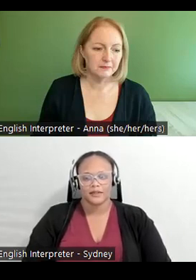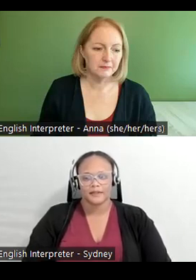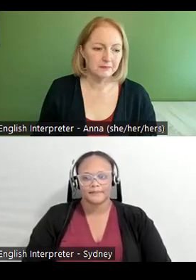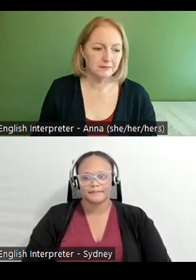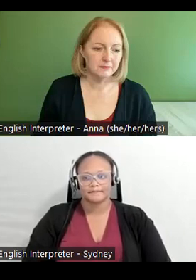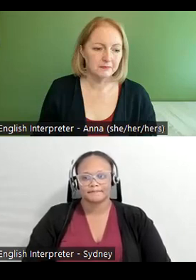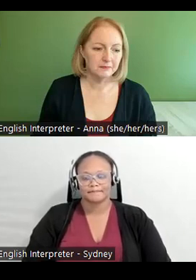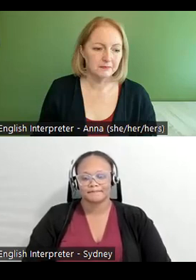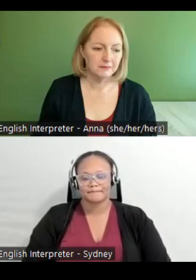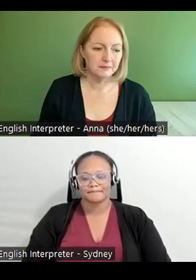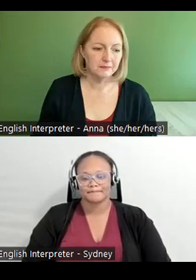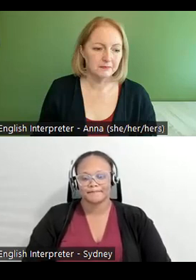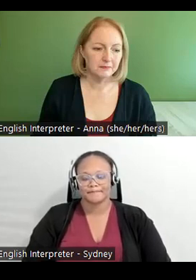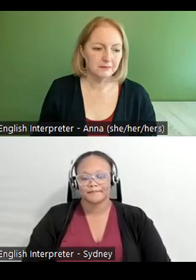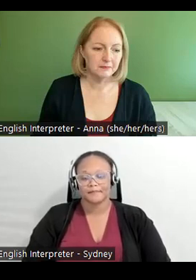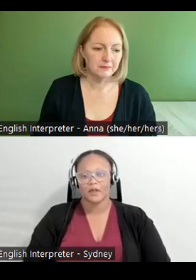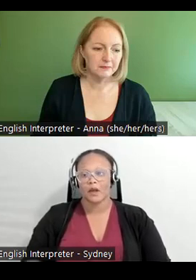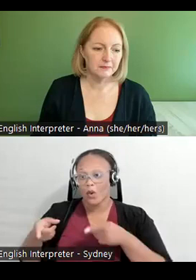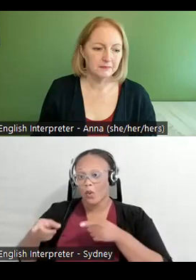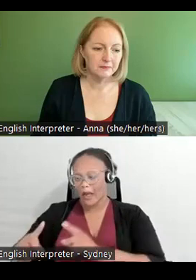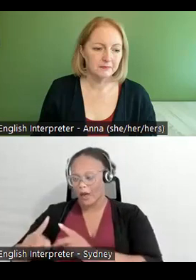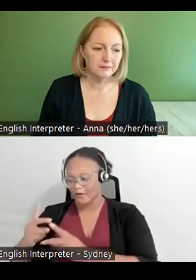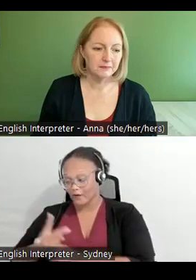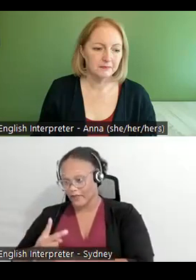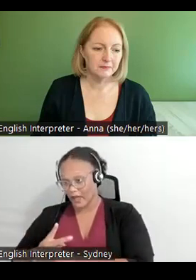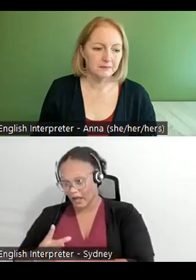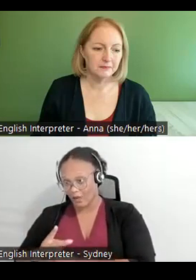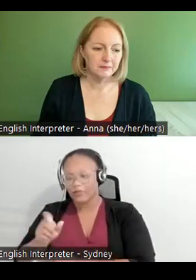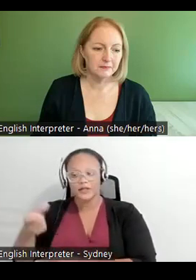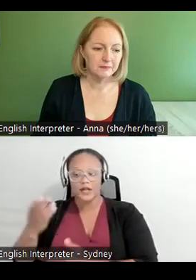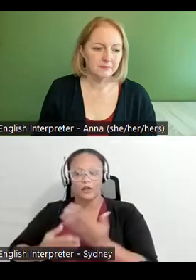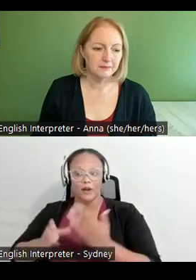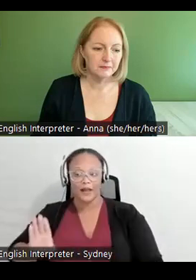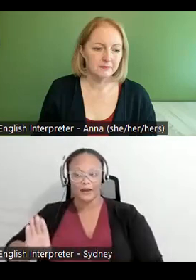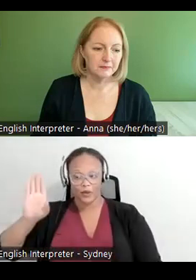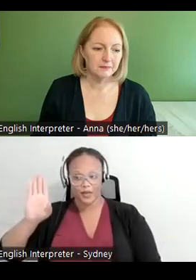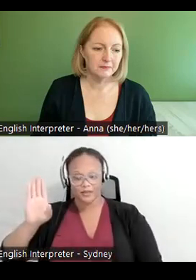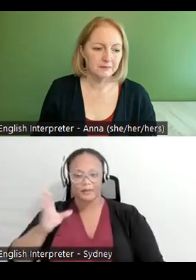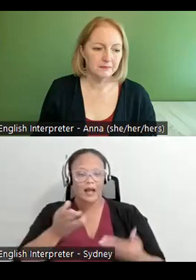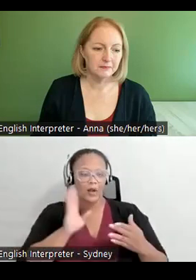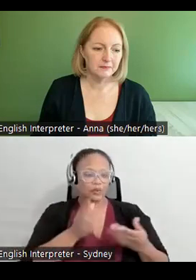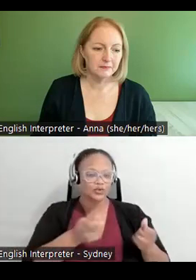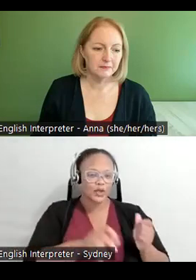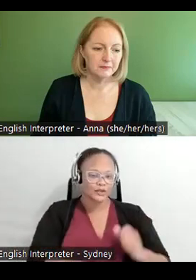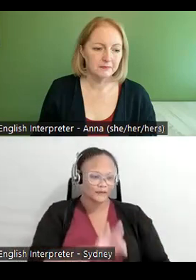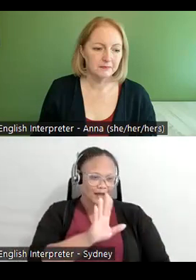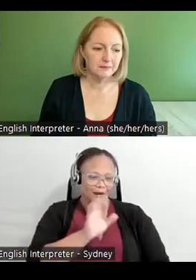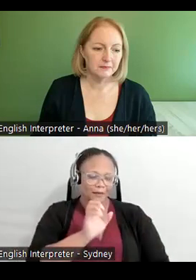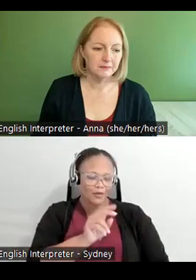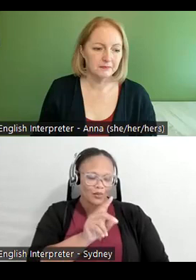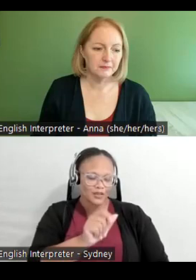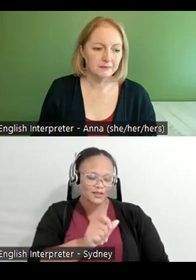In the meanwhile, we do have another hand raised, but let me find Brenda first.